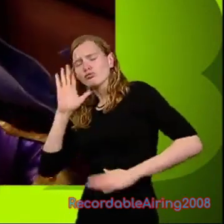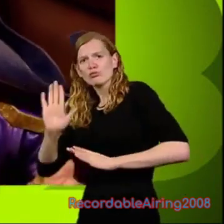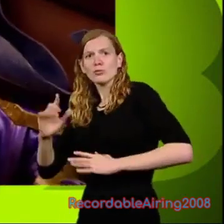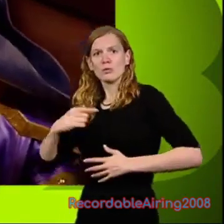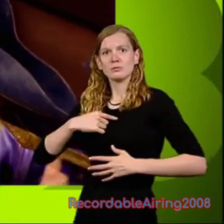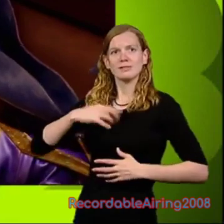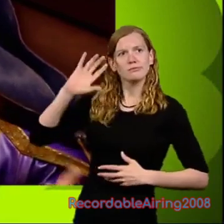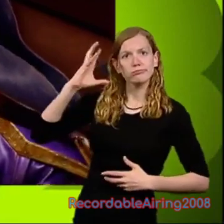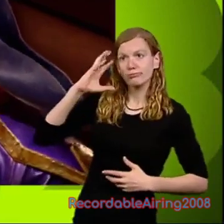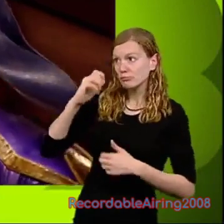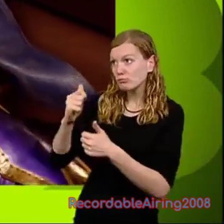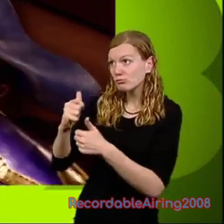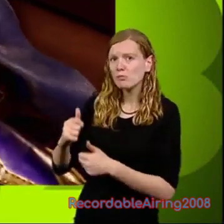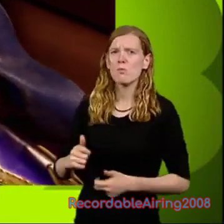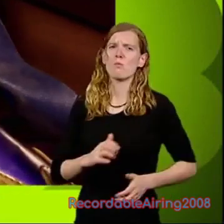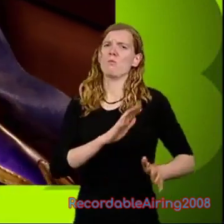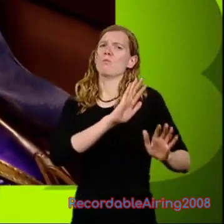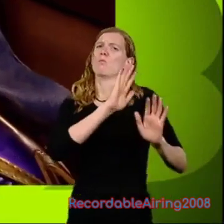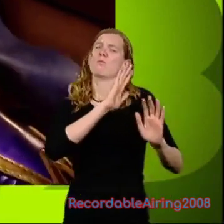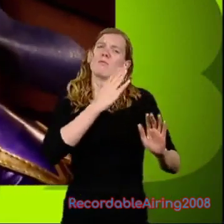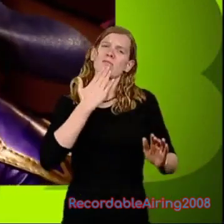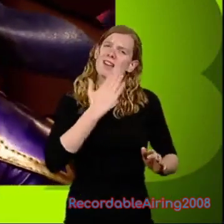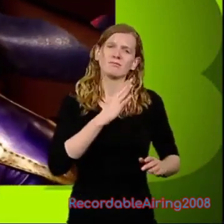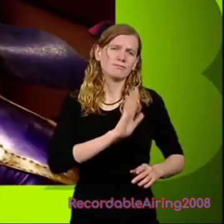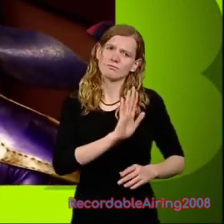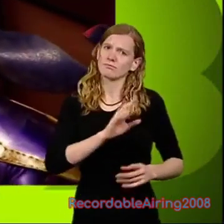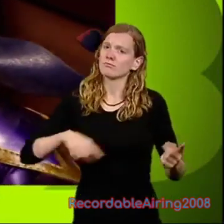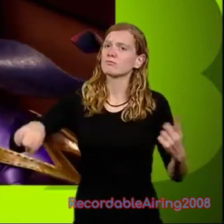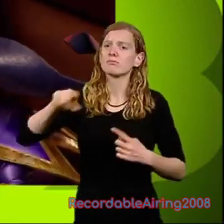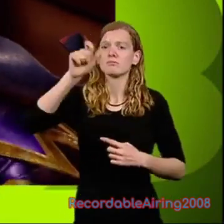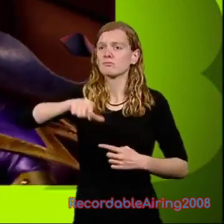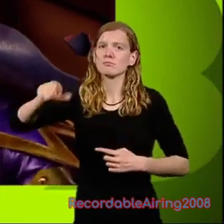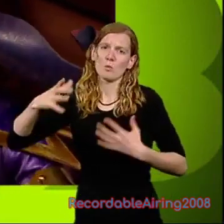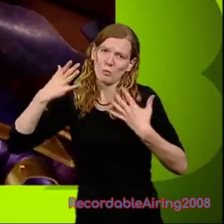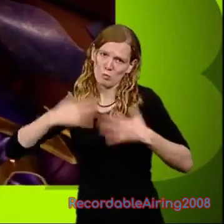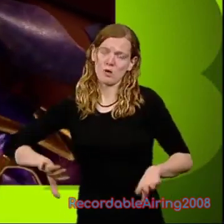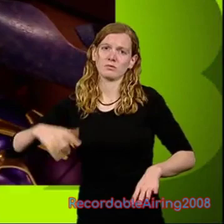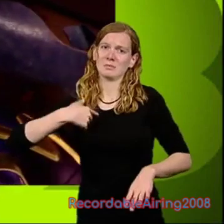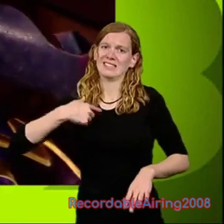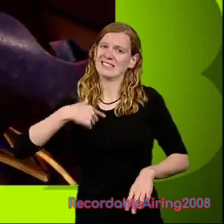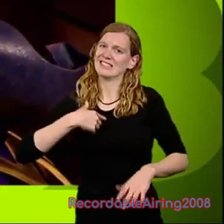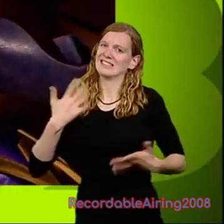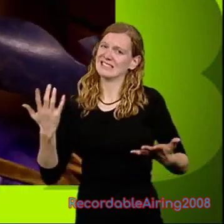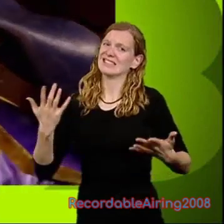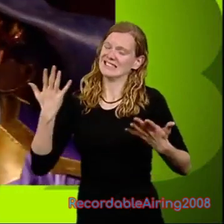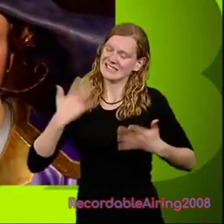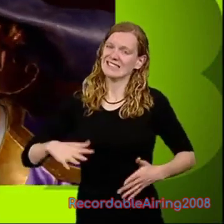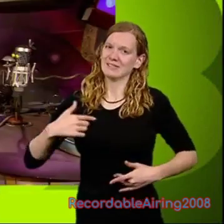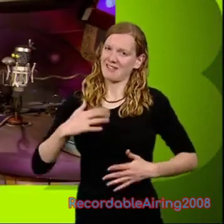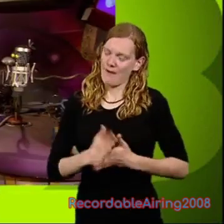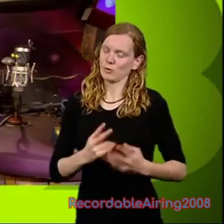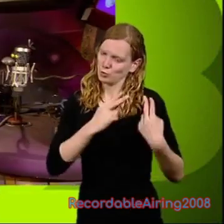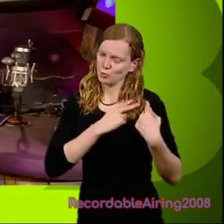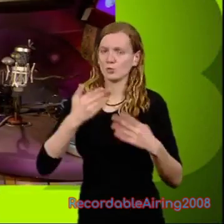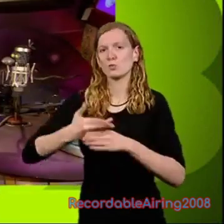Thanks, Lippy, but no thanks. My listeners need me, and when it's showtime, every DJ must